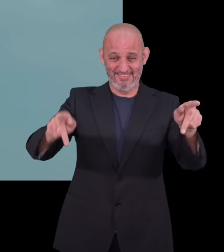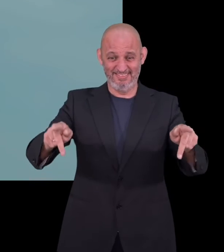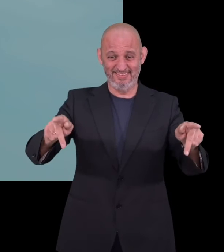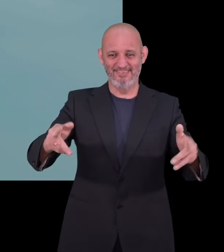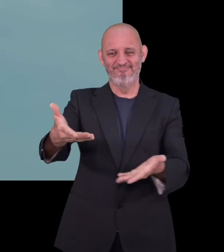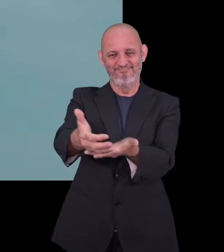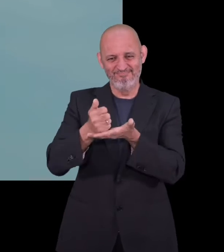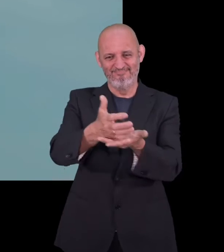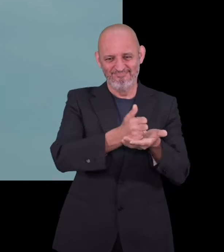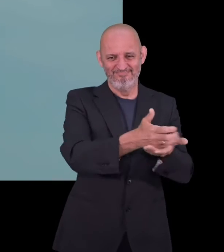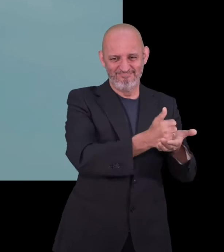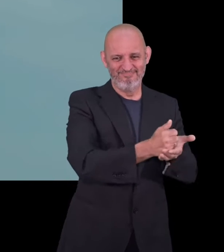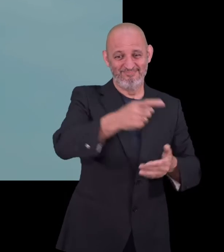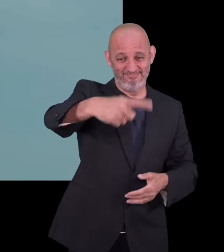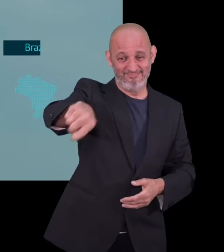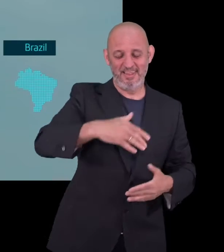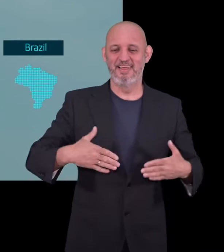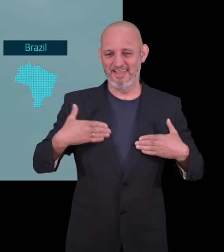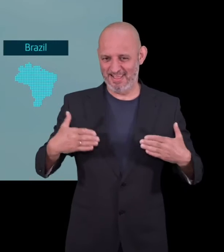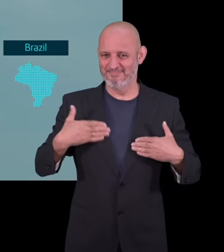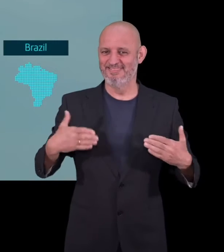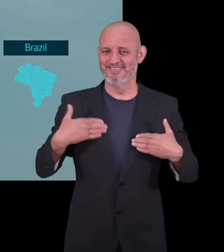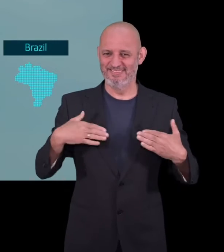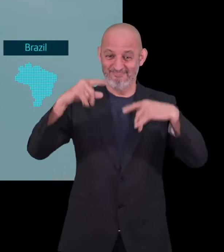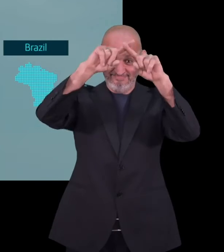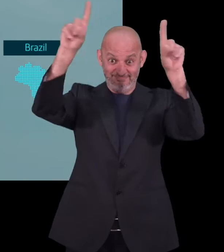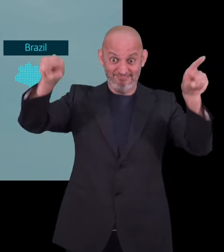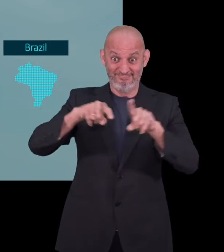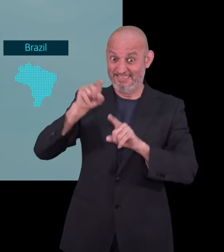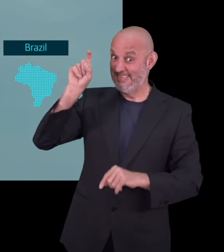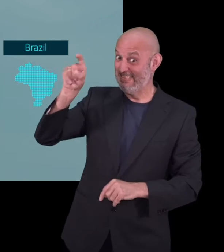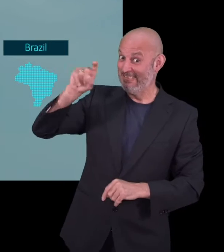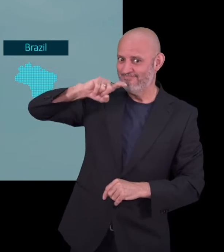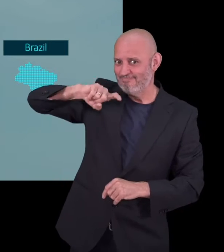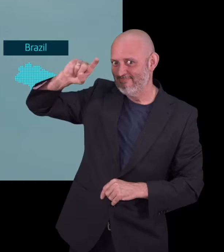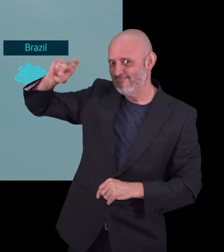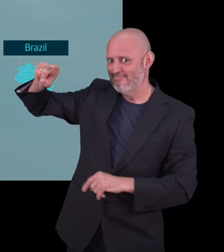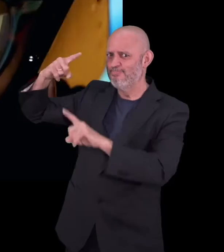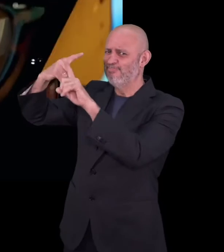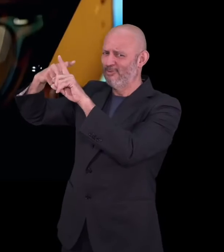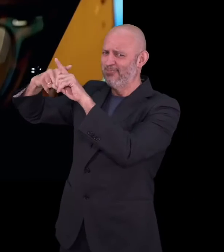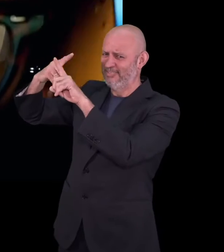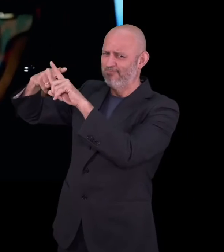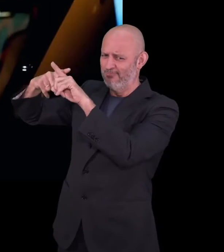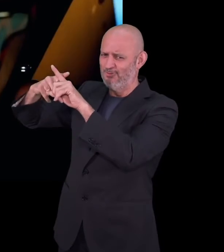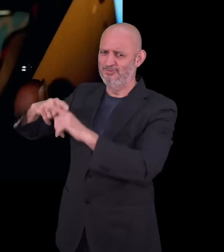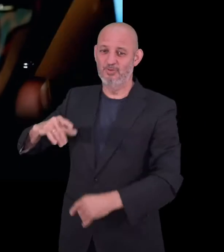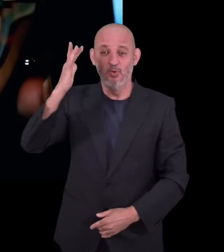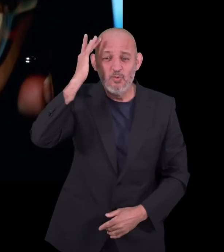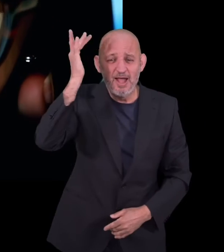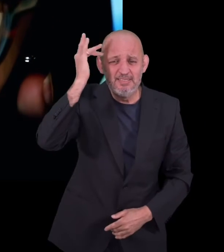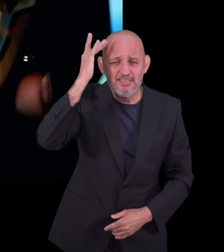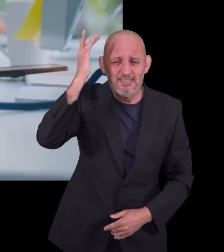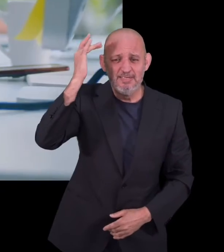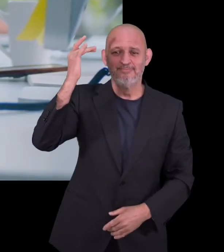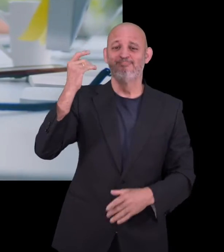The way our reputation evolves helps us understand what society and our customers expect from us. The indicator for whether